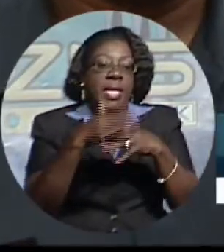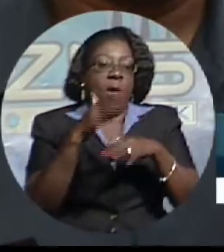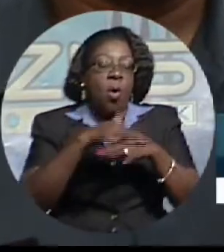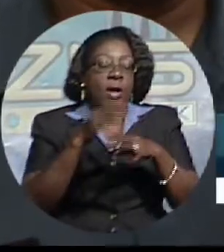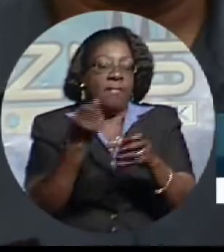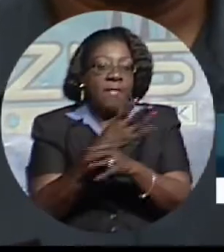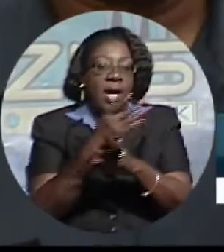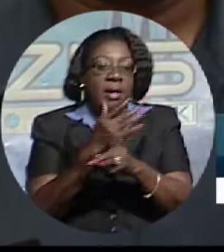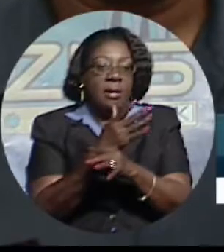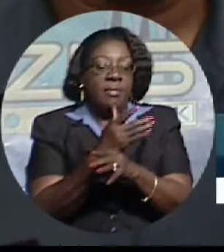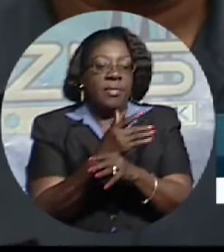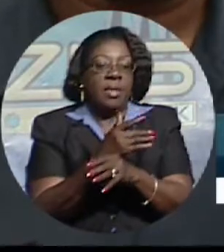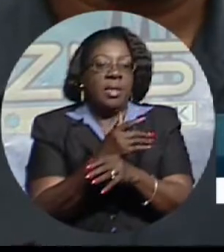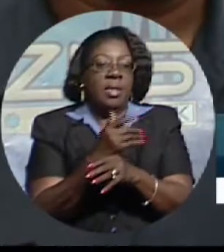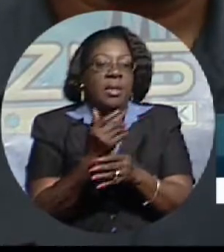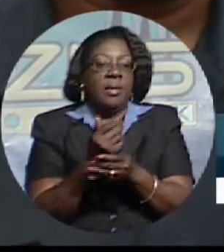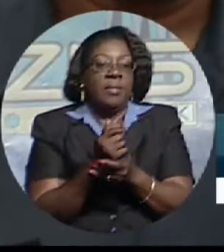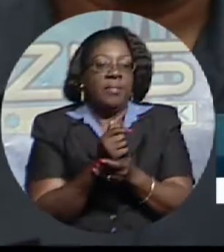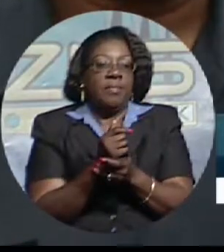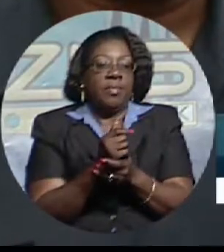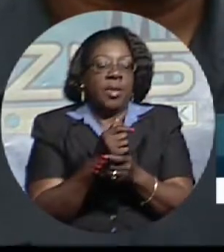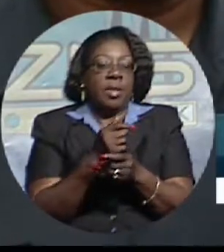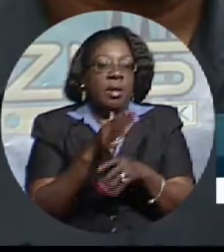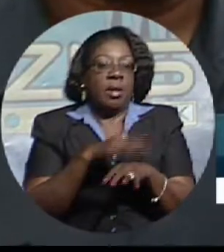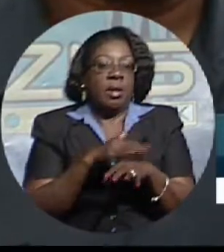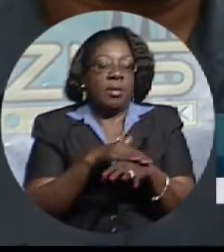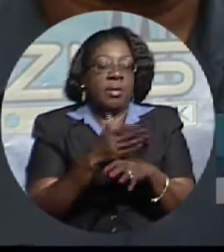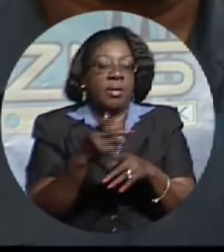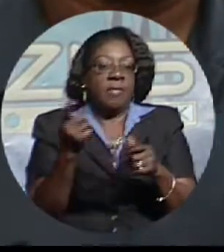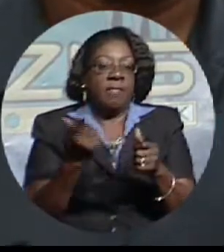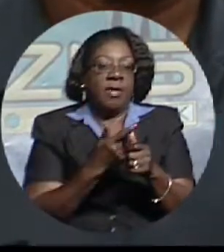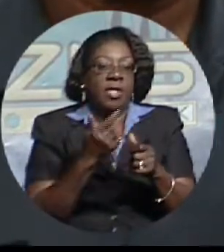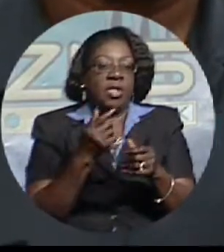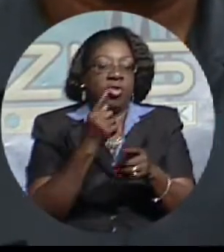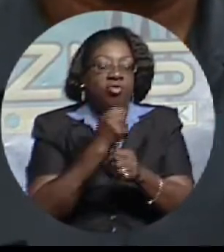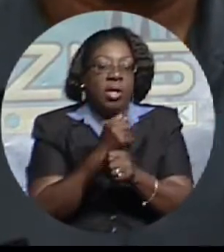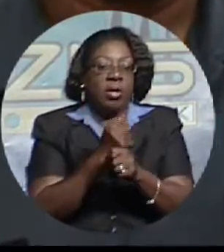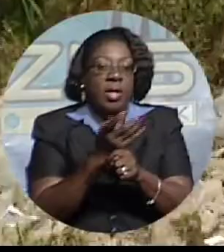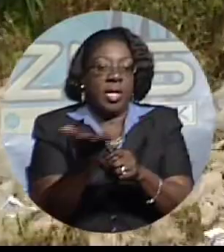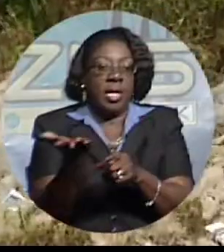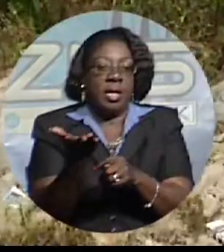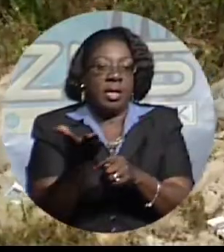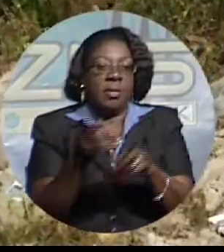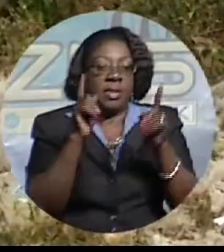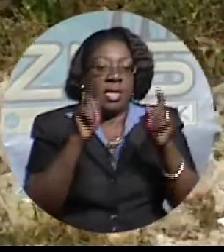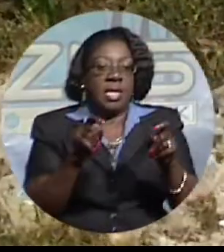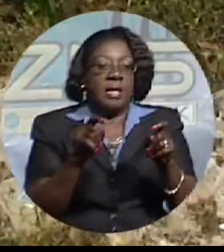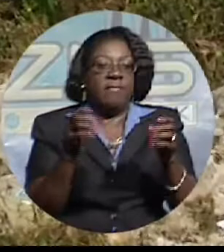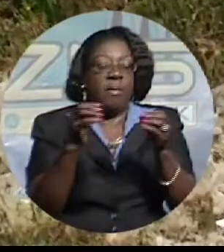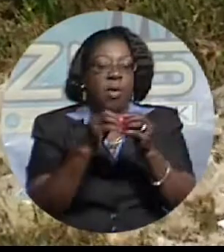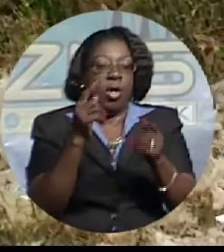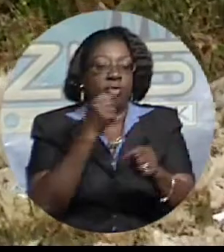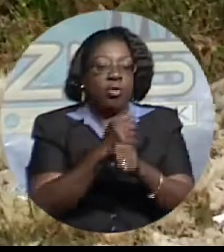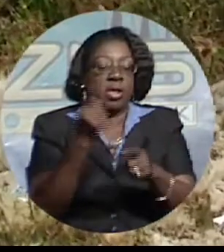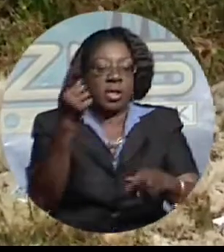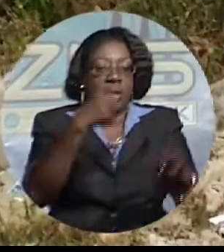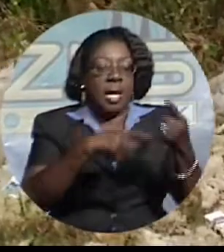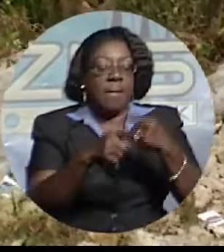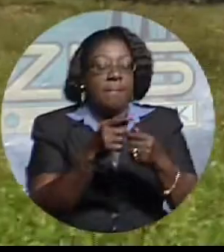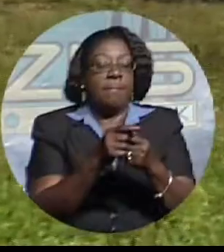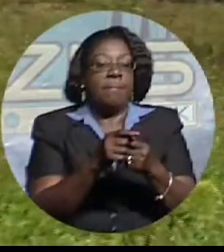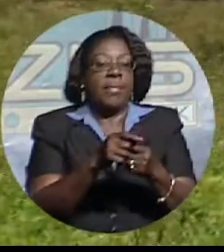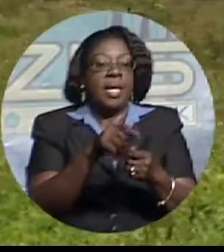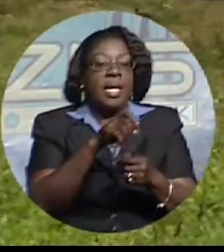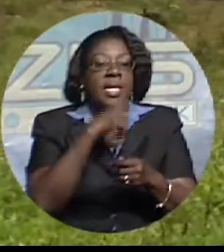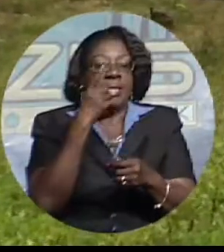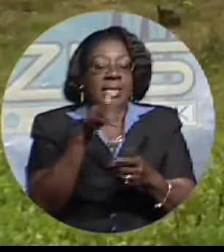3 minutes after receiving the information. And upon the arrival of the first unit, there was a need for additional units to be called in. Evans